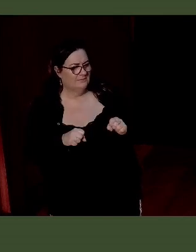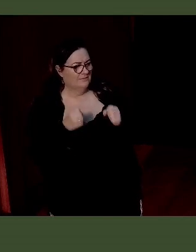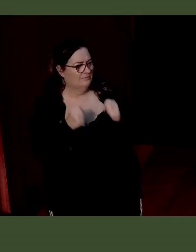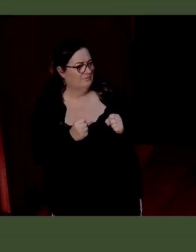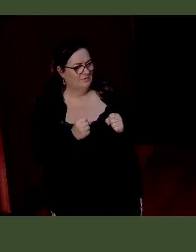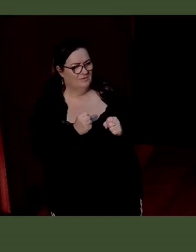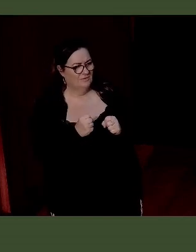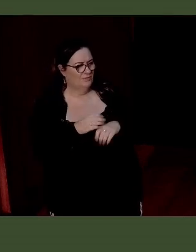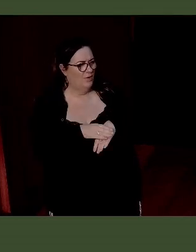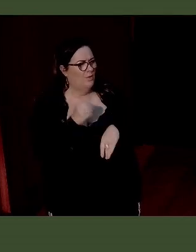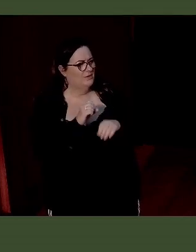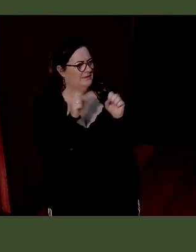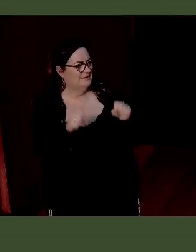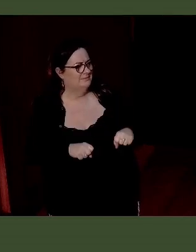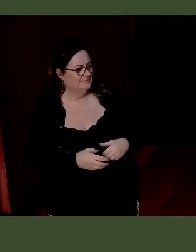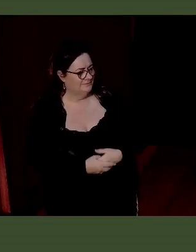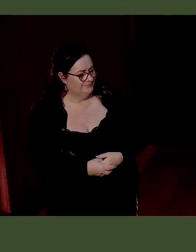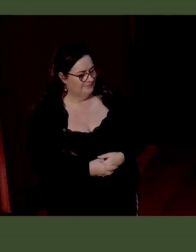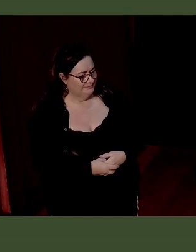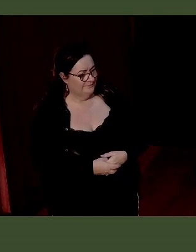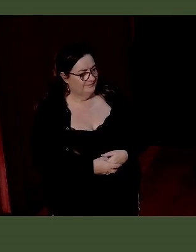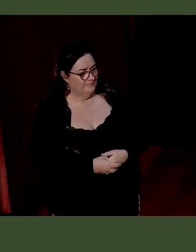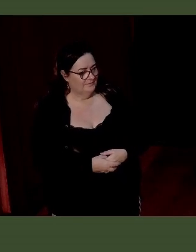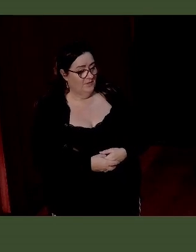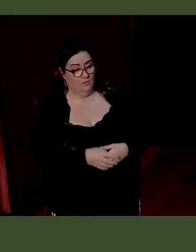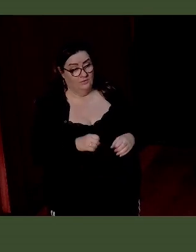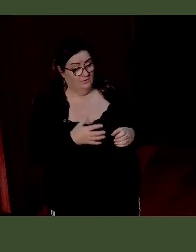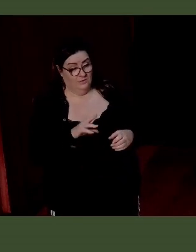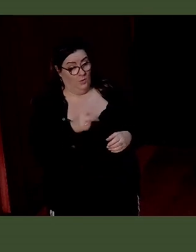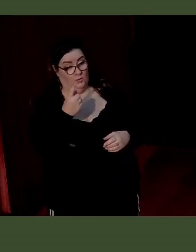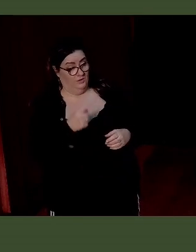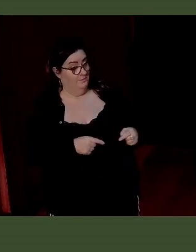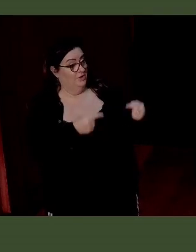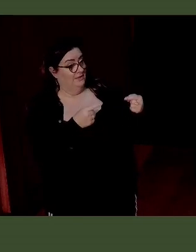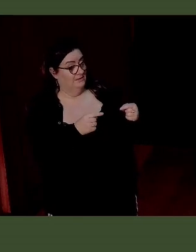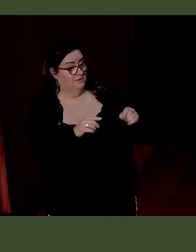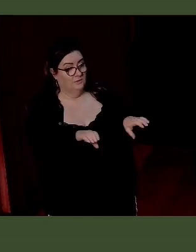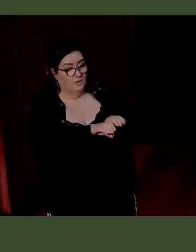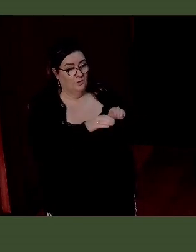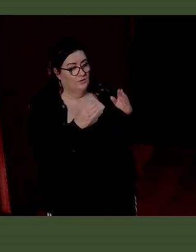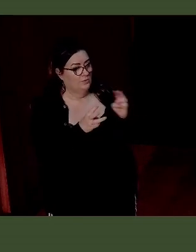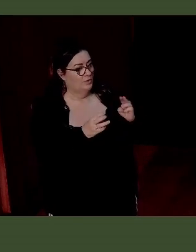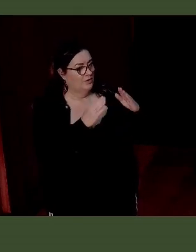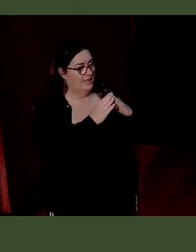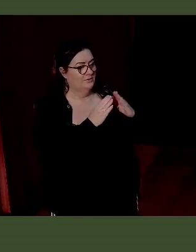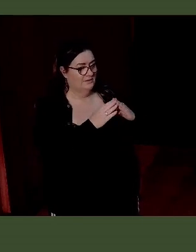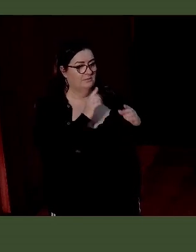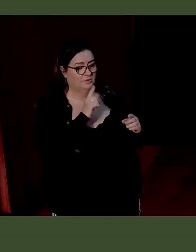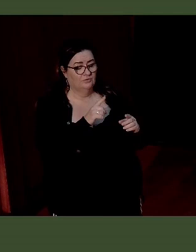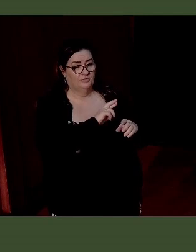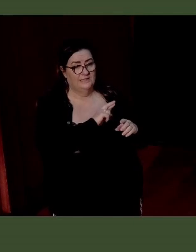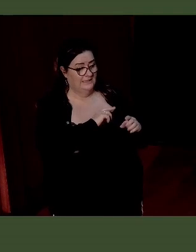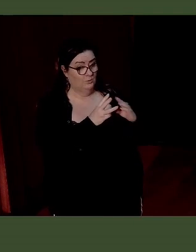too draconian. Now, nobody could object to closing workhouses or substituting care in the community, but workhouses